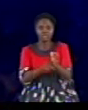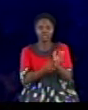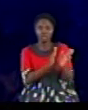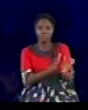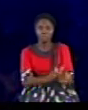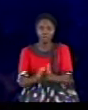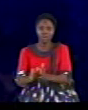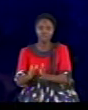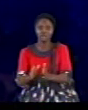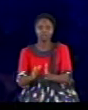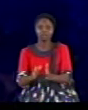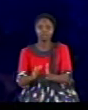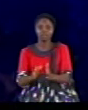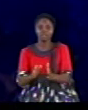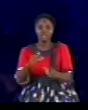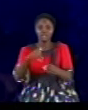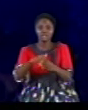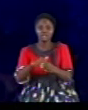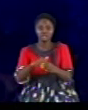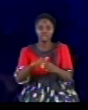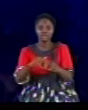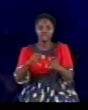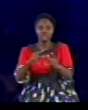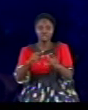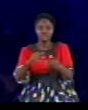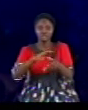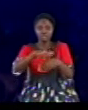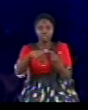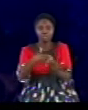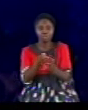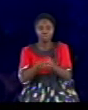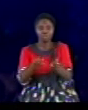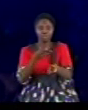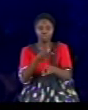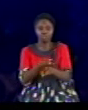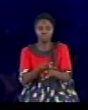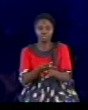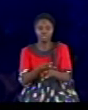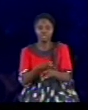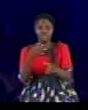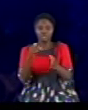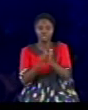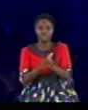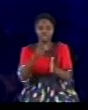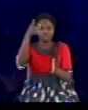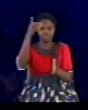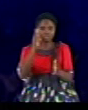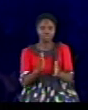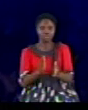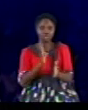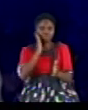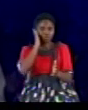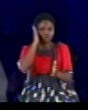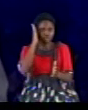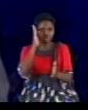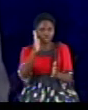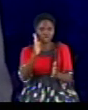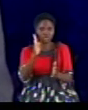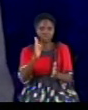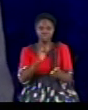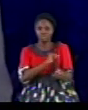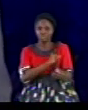globally among all demography. Begin to pray that God will